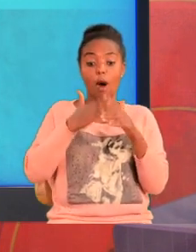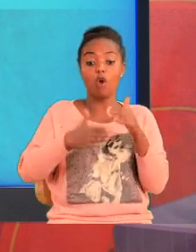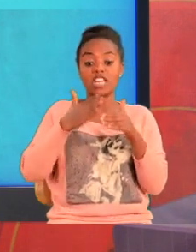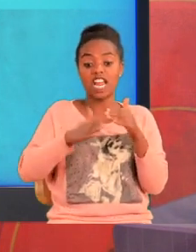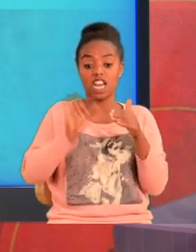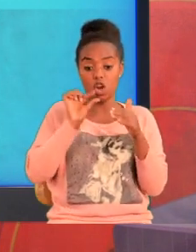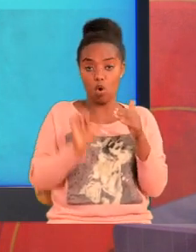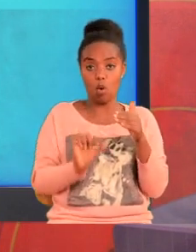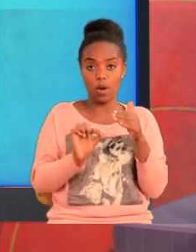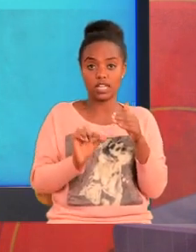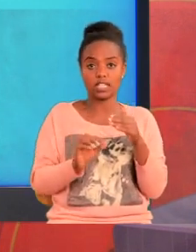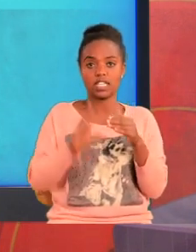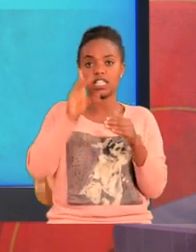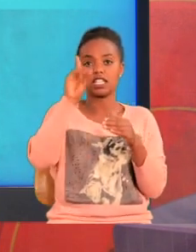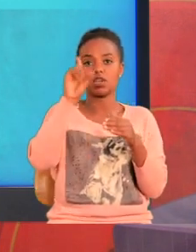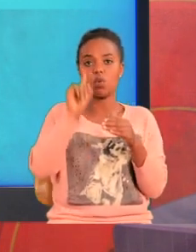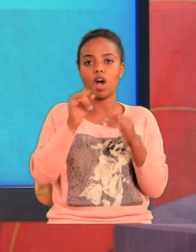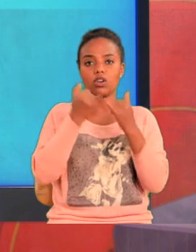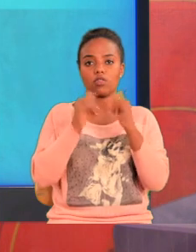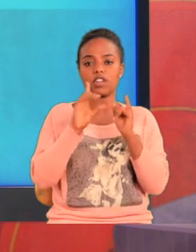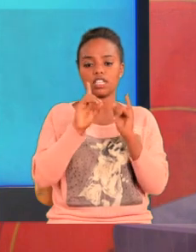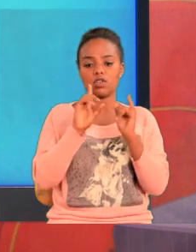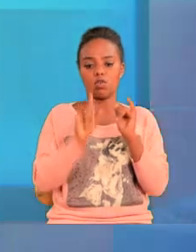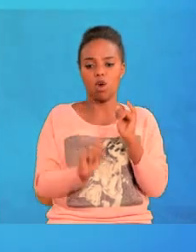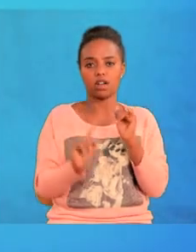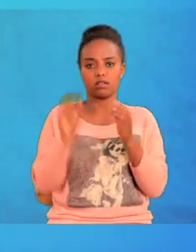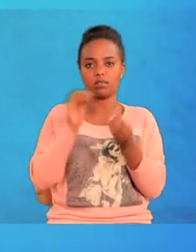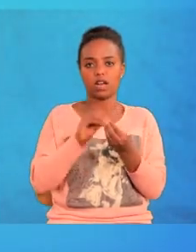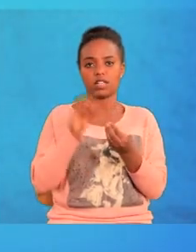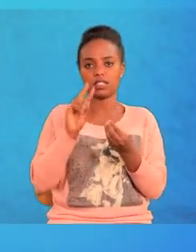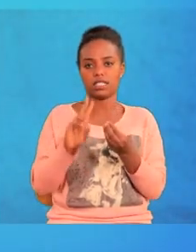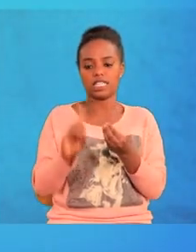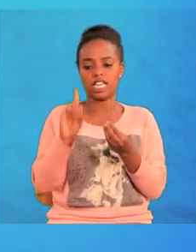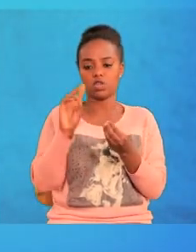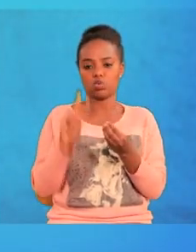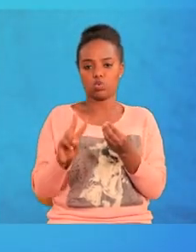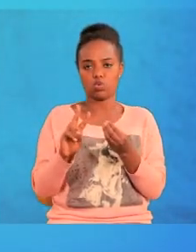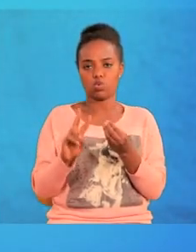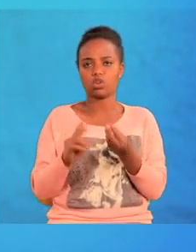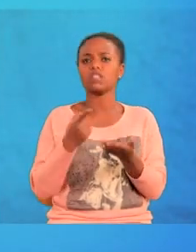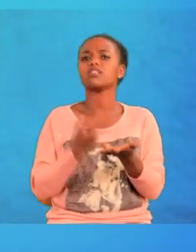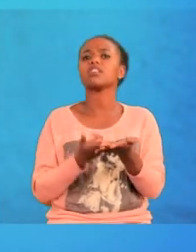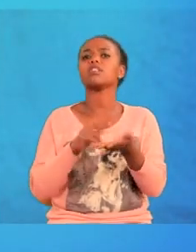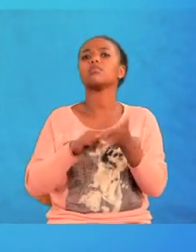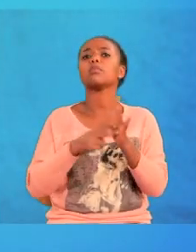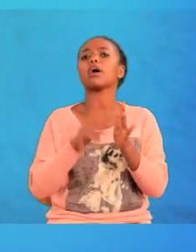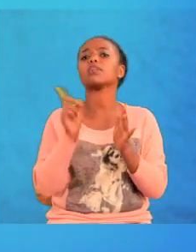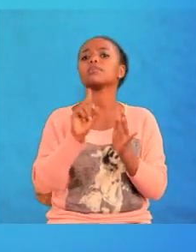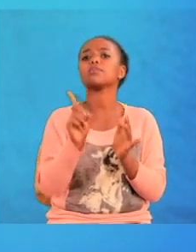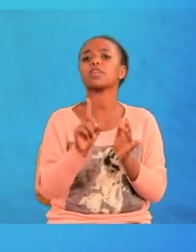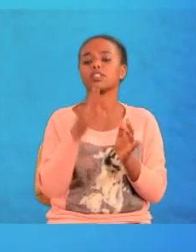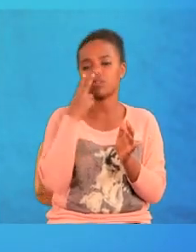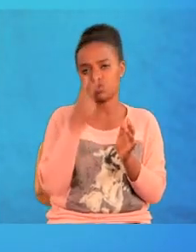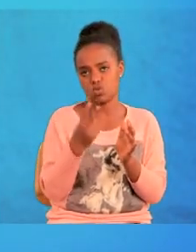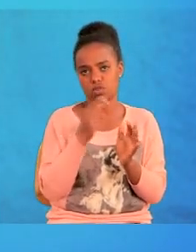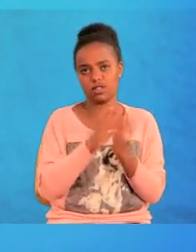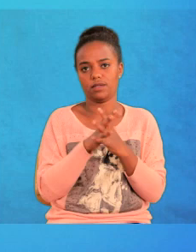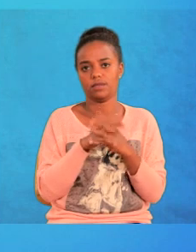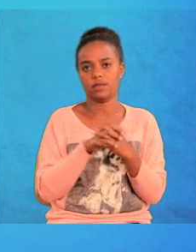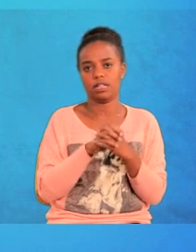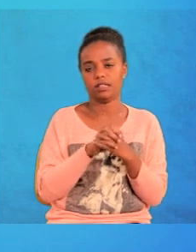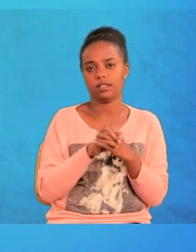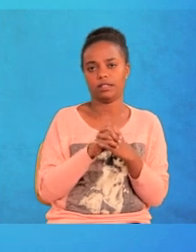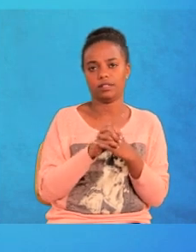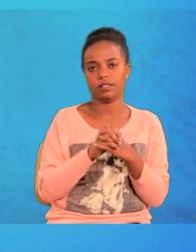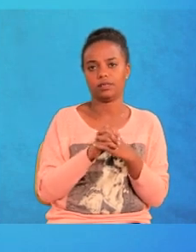d1 over d1 plus d2 times I. So what does this mean? Look.